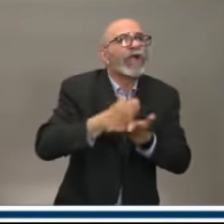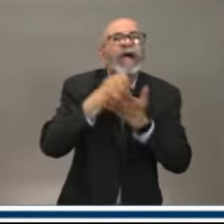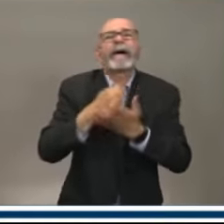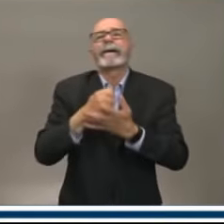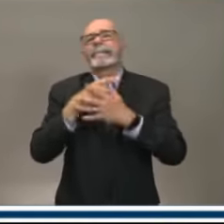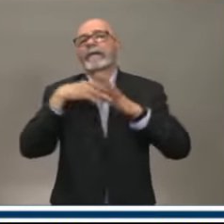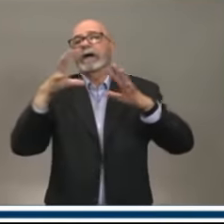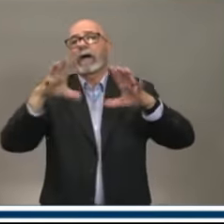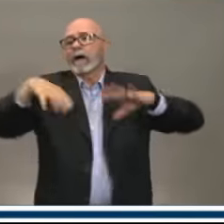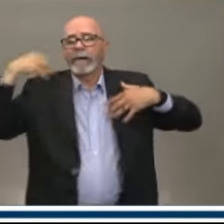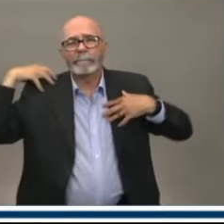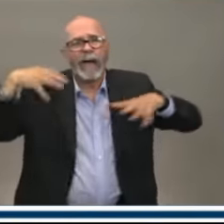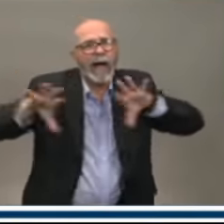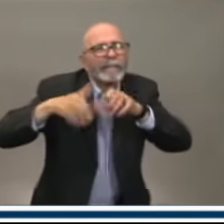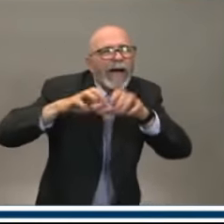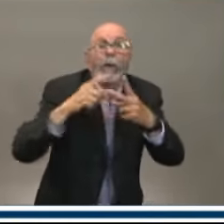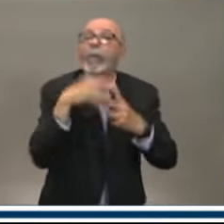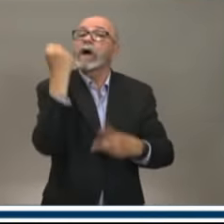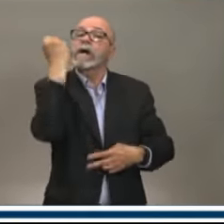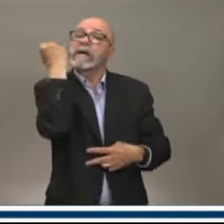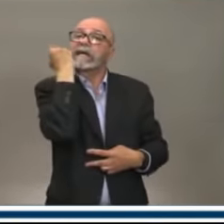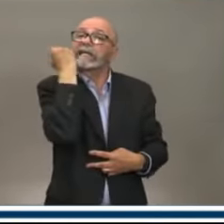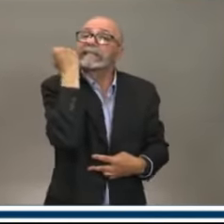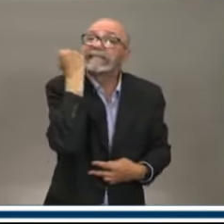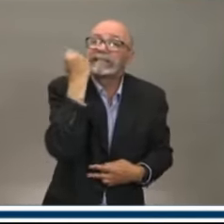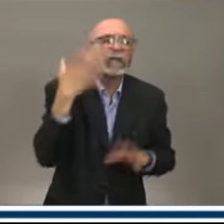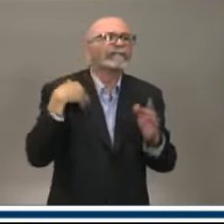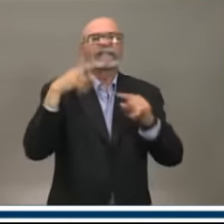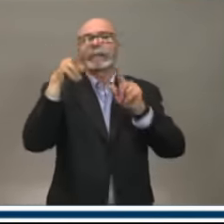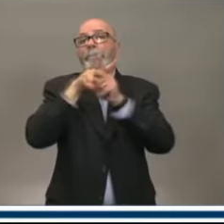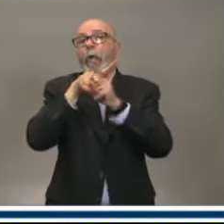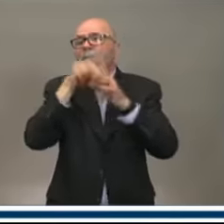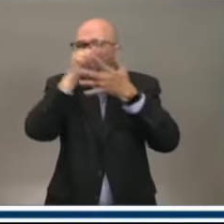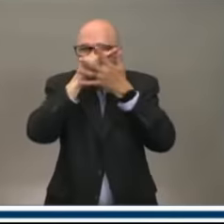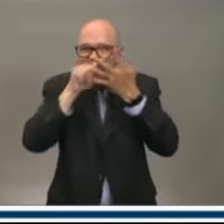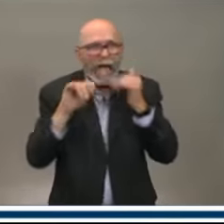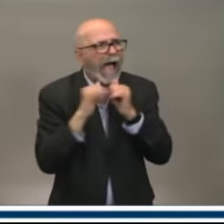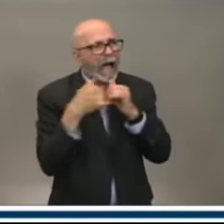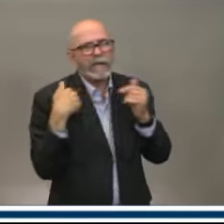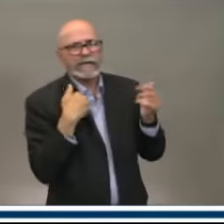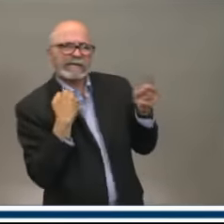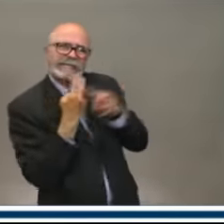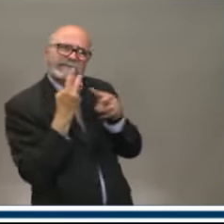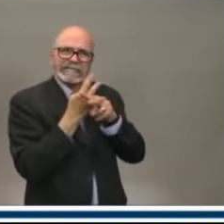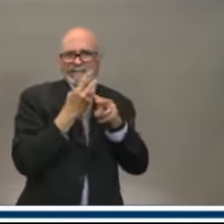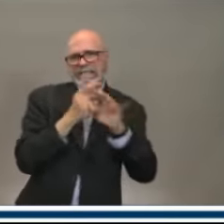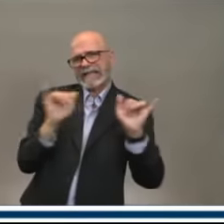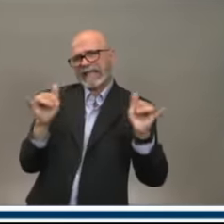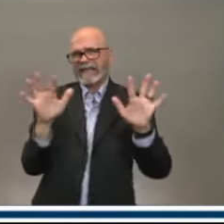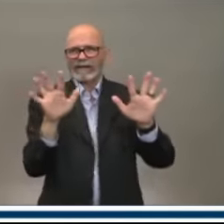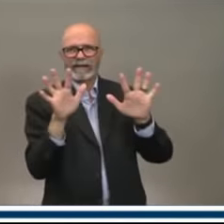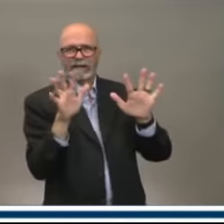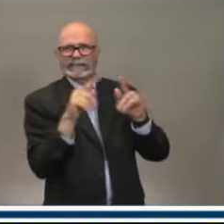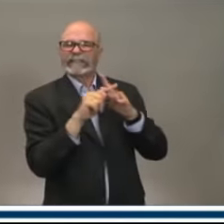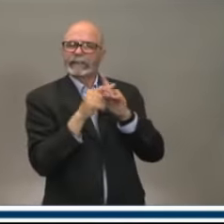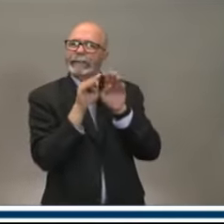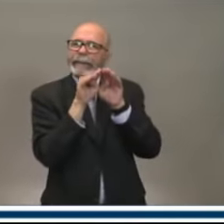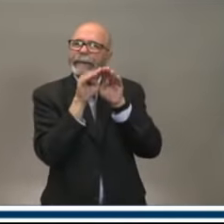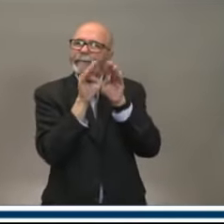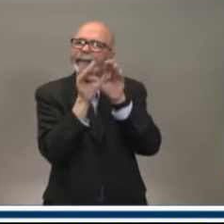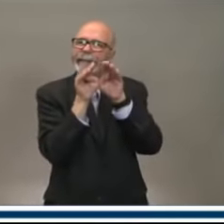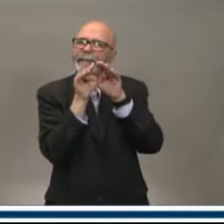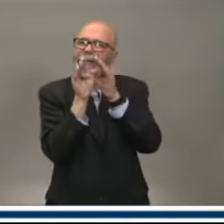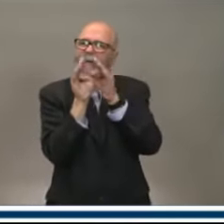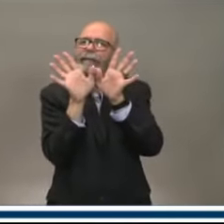whole range, dentists, working with them how we get back to slowly a phased approach to getting people access to the healthcare that they're